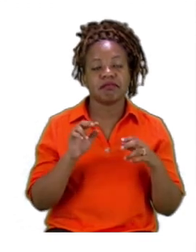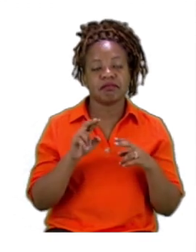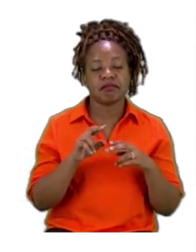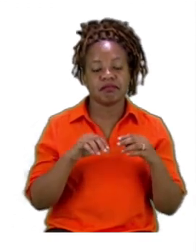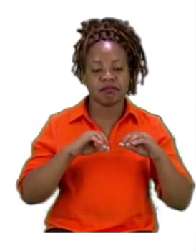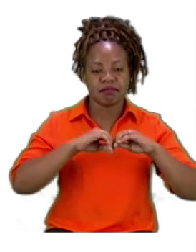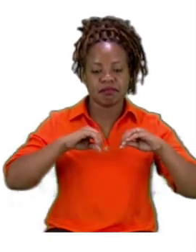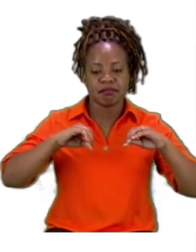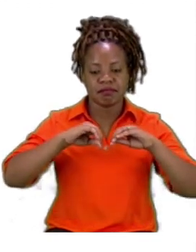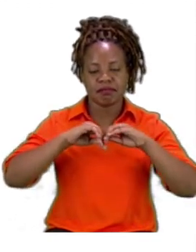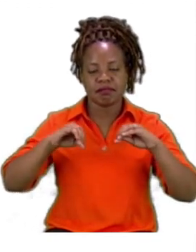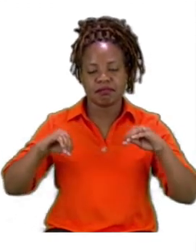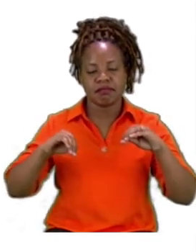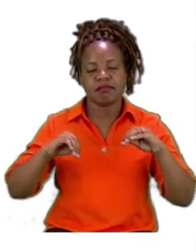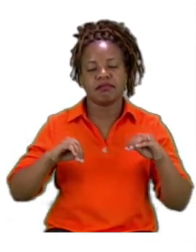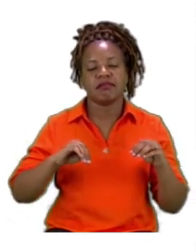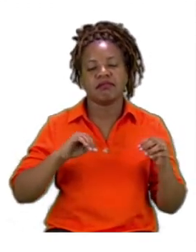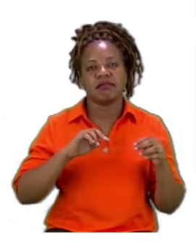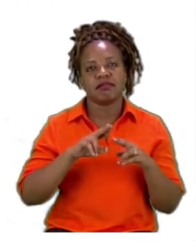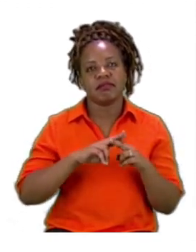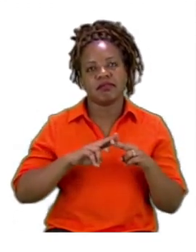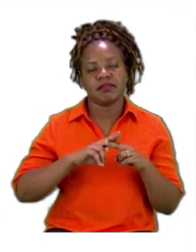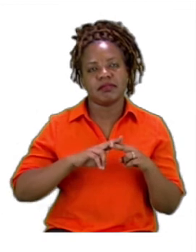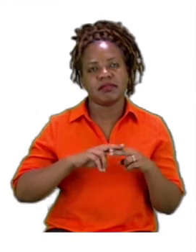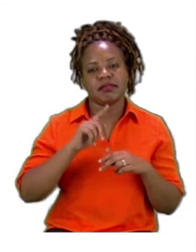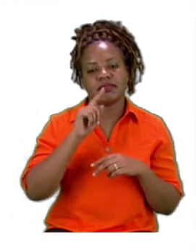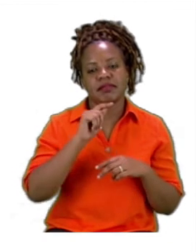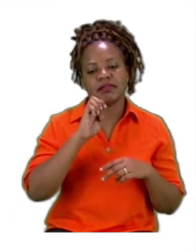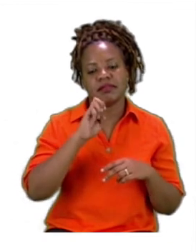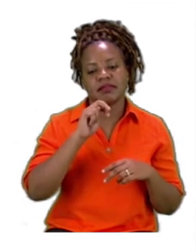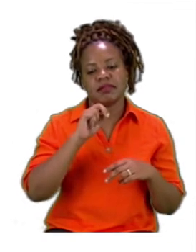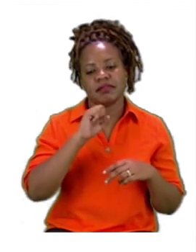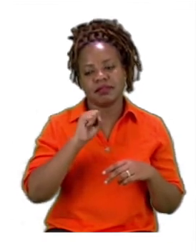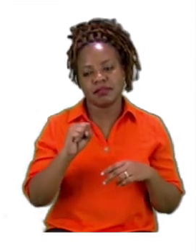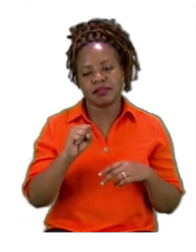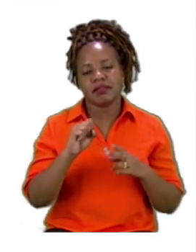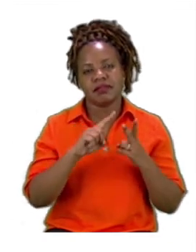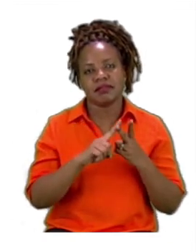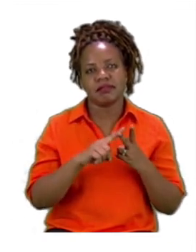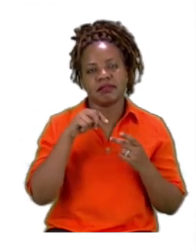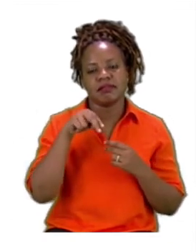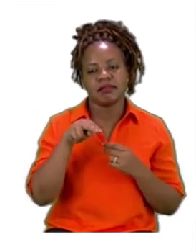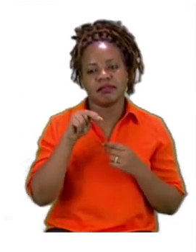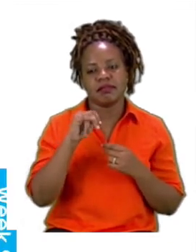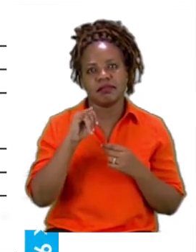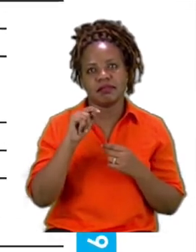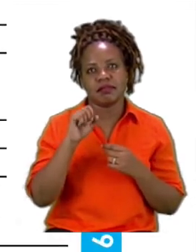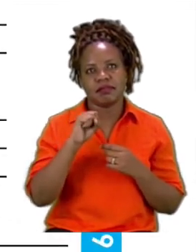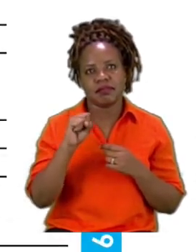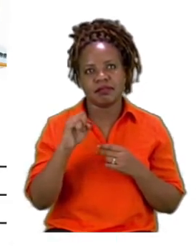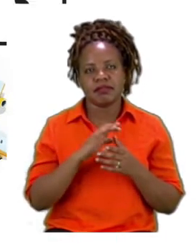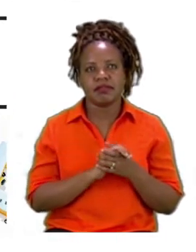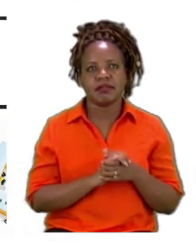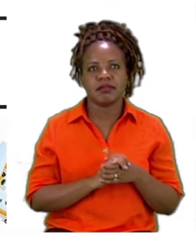units. The example they have given you there is going to be your guideline. But just in case, let us